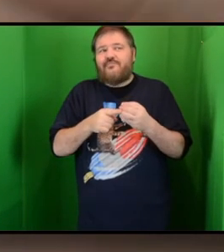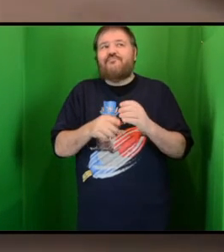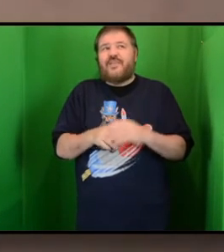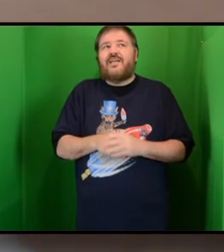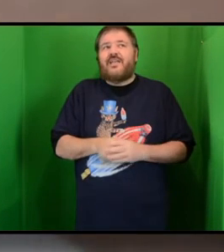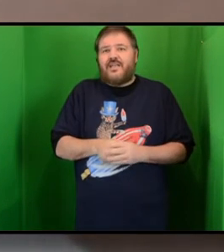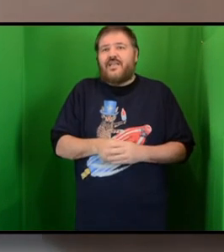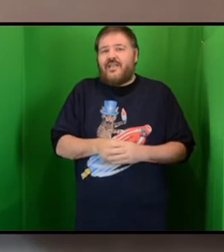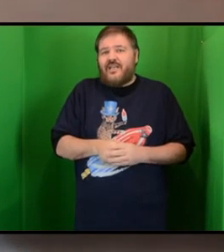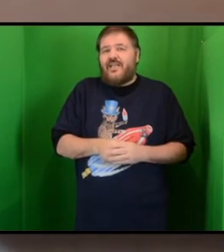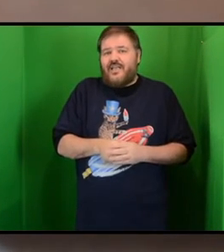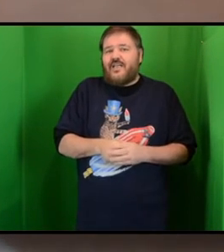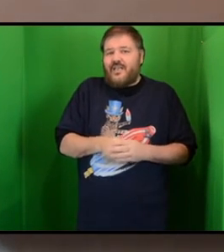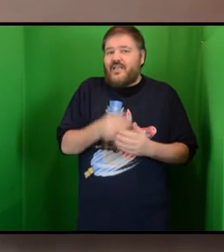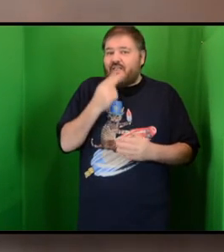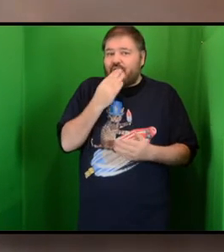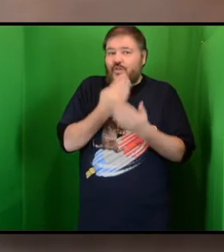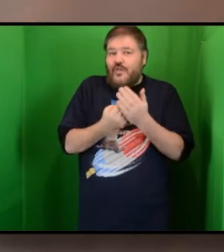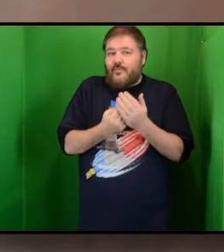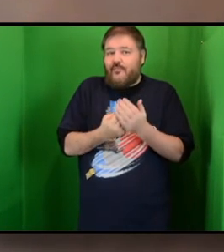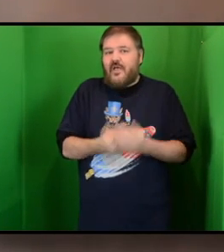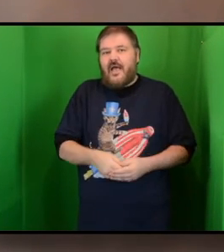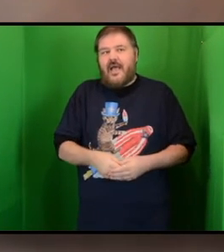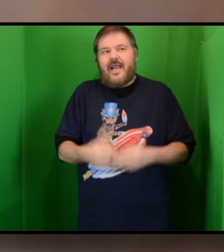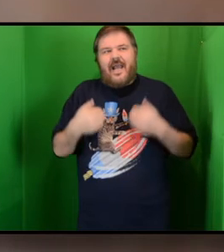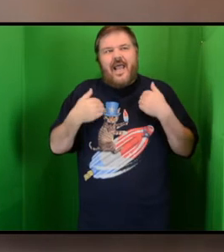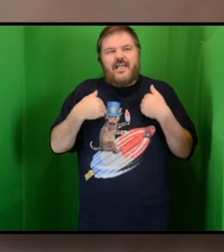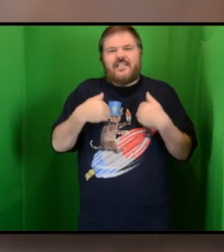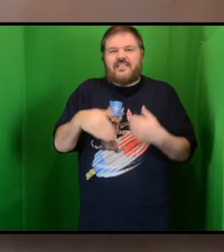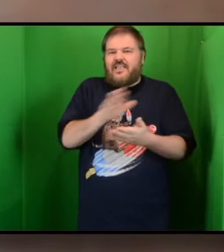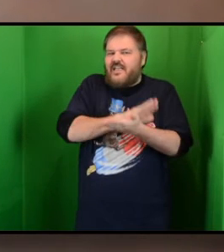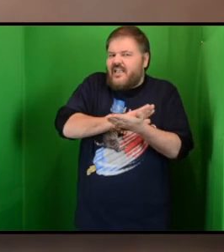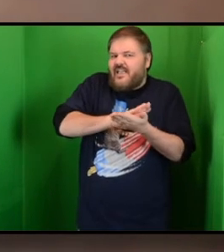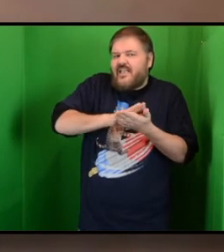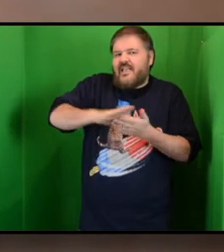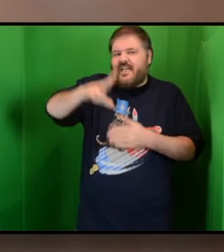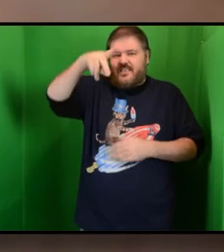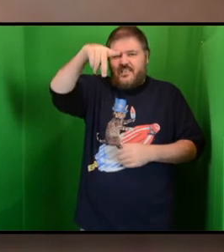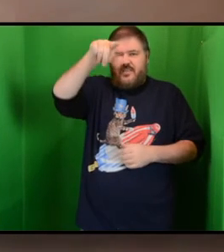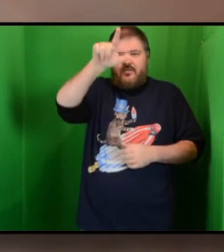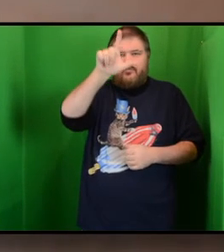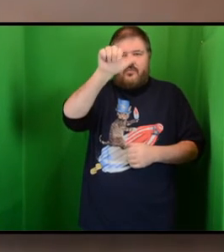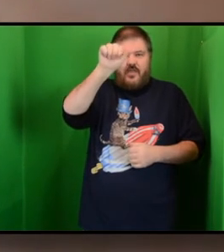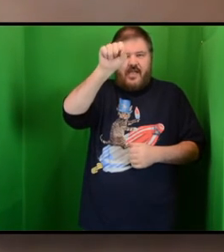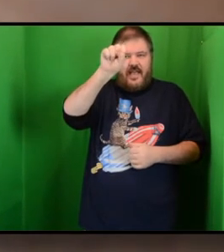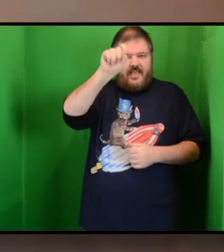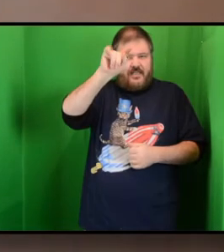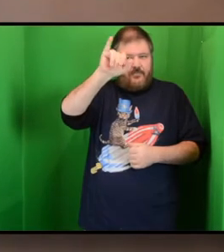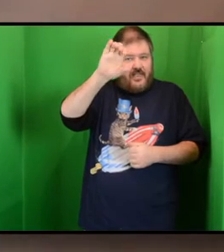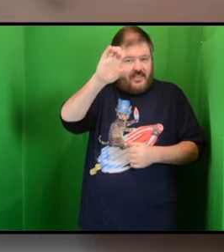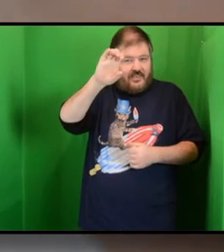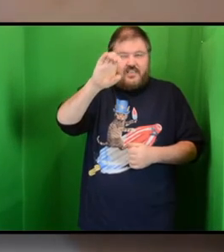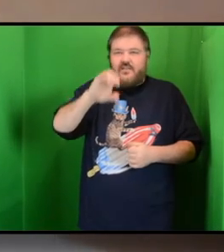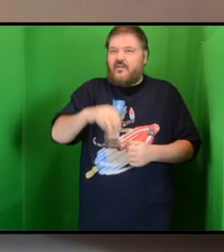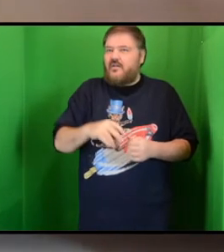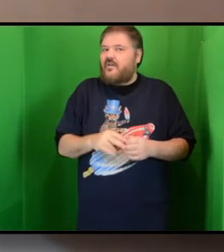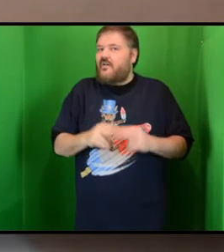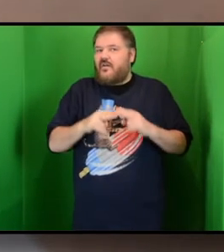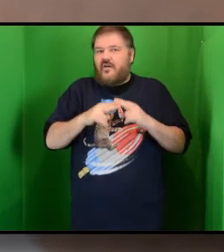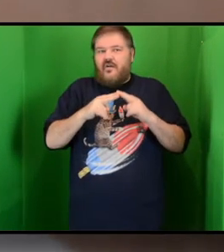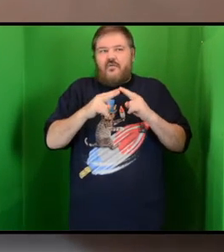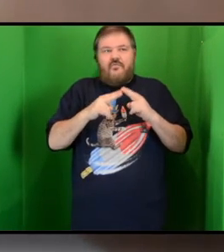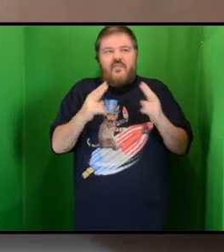the feet can move, and I believe I can even move to give it a slight angle on the